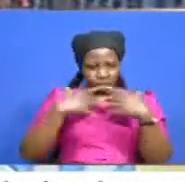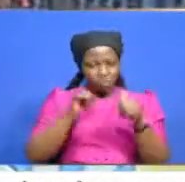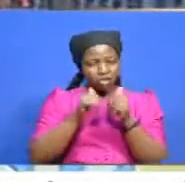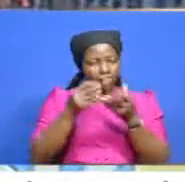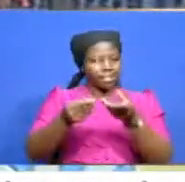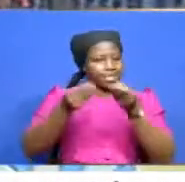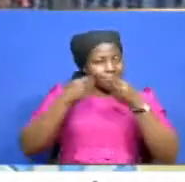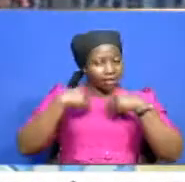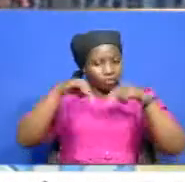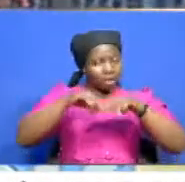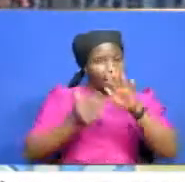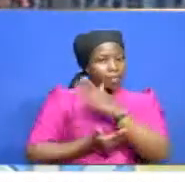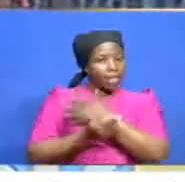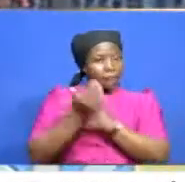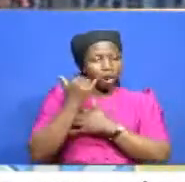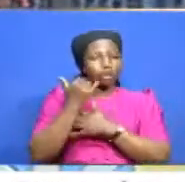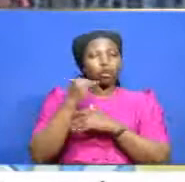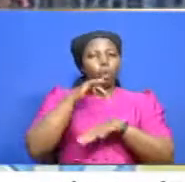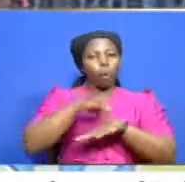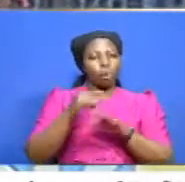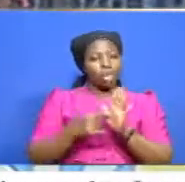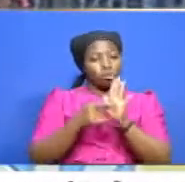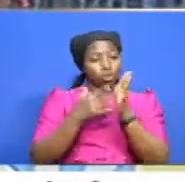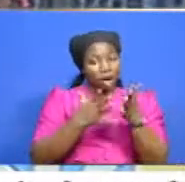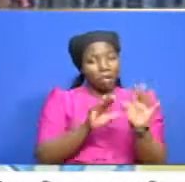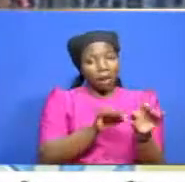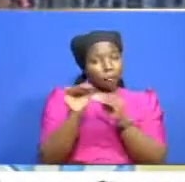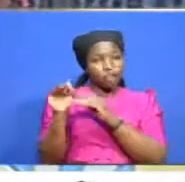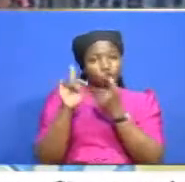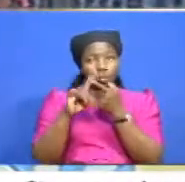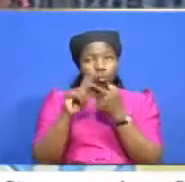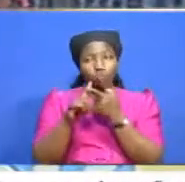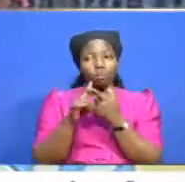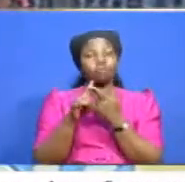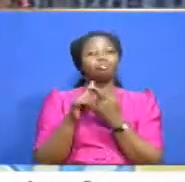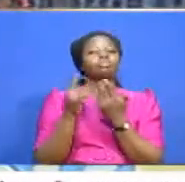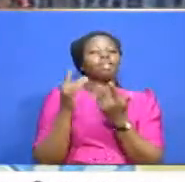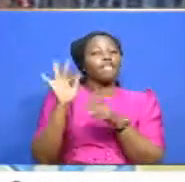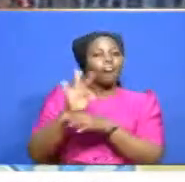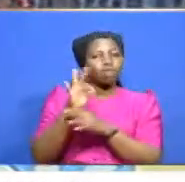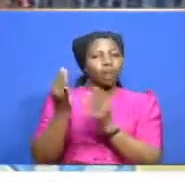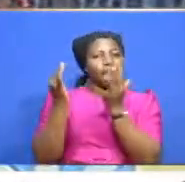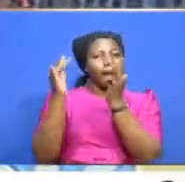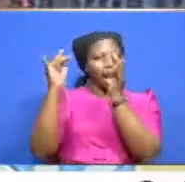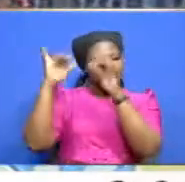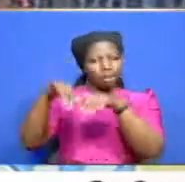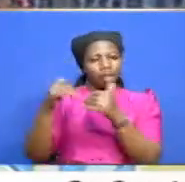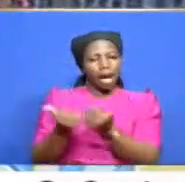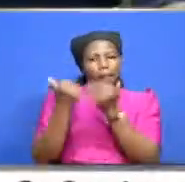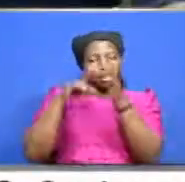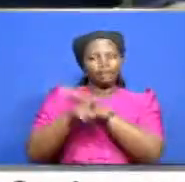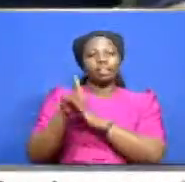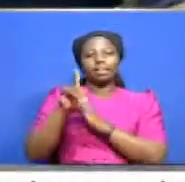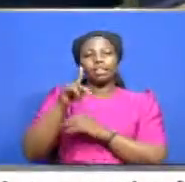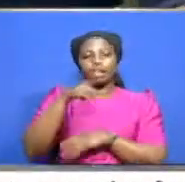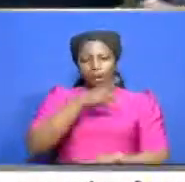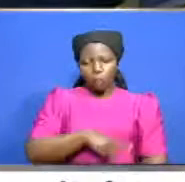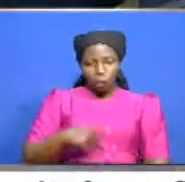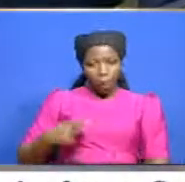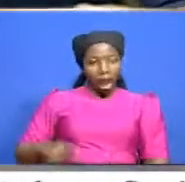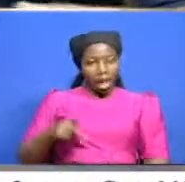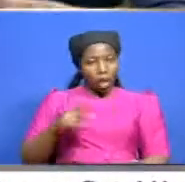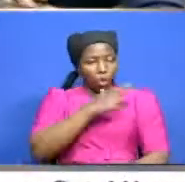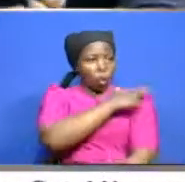show. We are now going to be taking you to an event that is happening at the Pumwani Hospital right here in Nairobi.